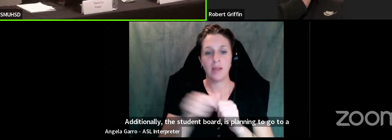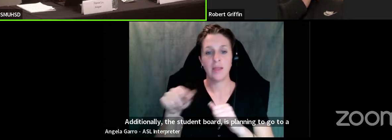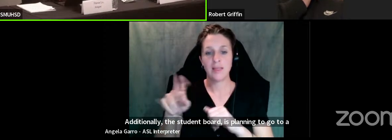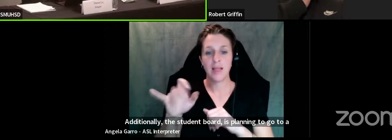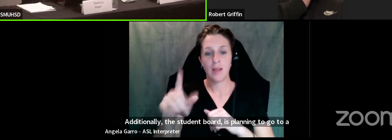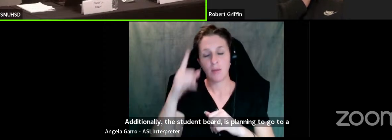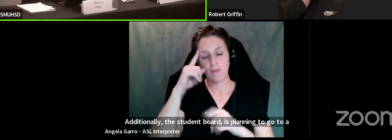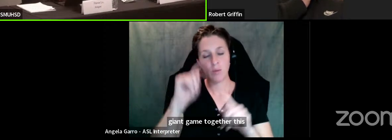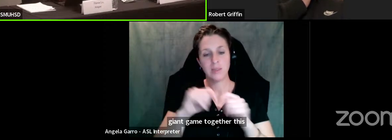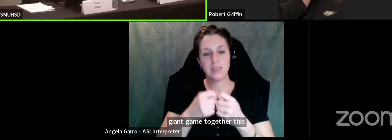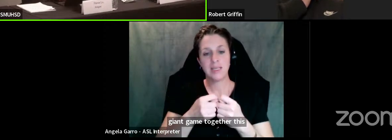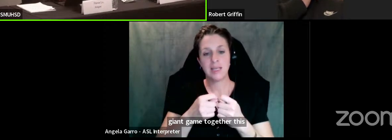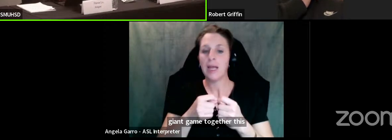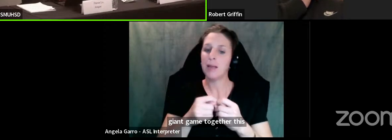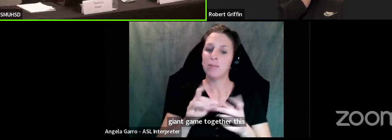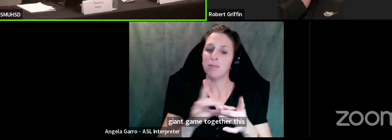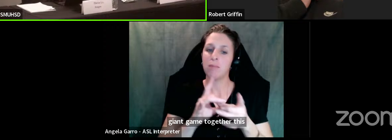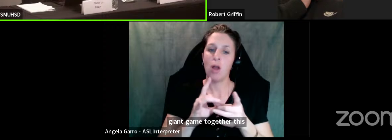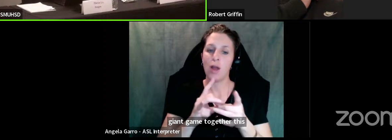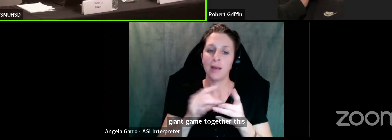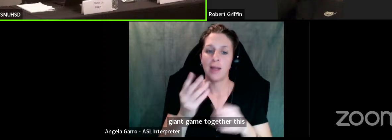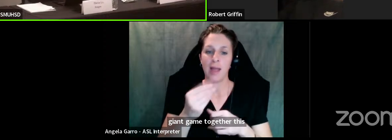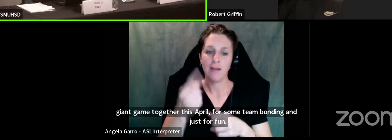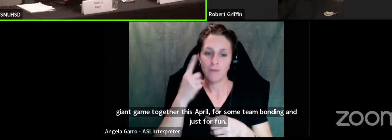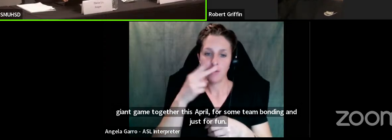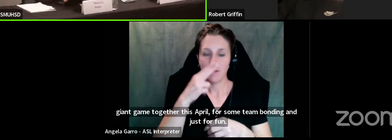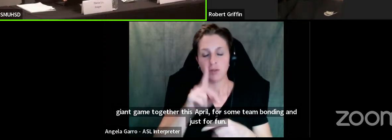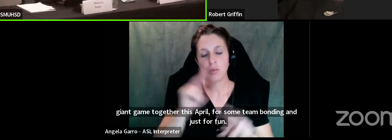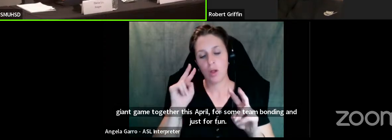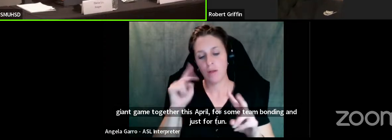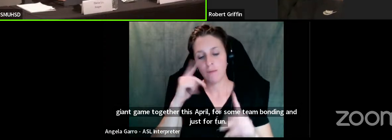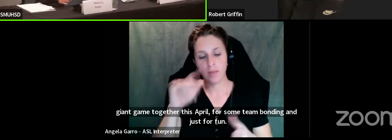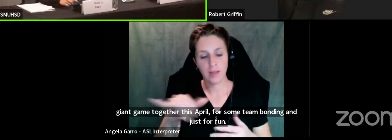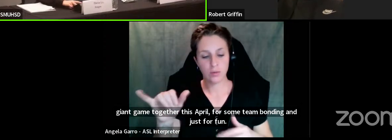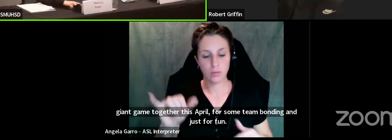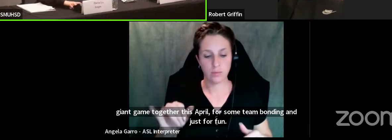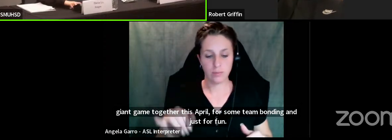team bonding and just for fun. So we're looking forward to that too.